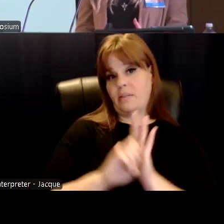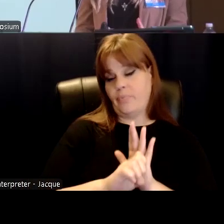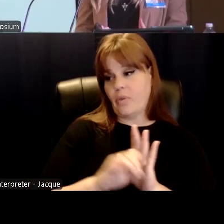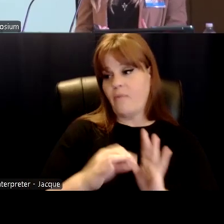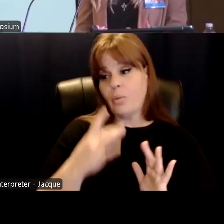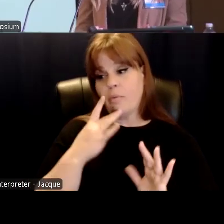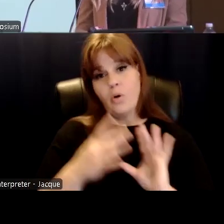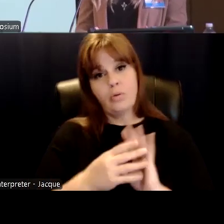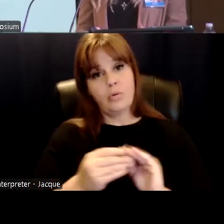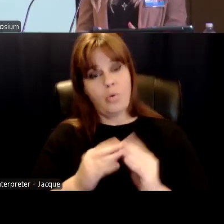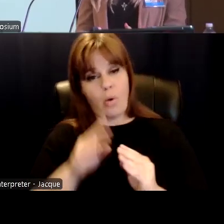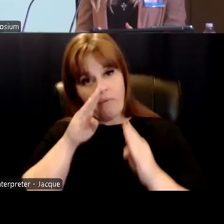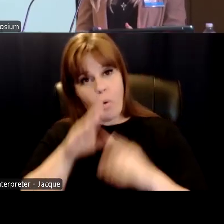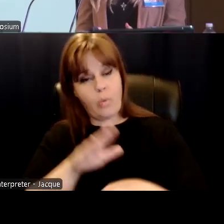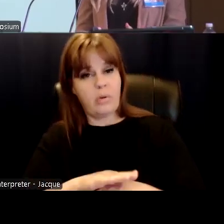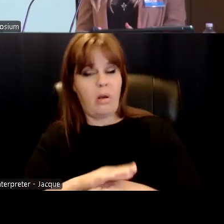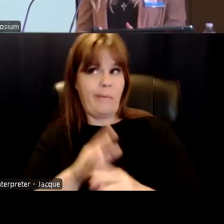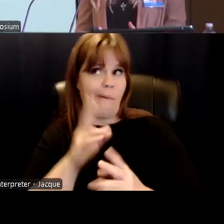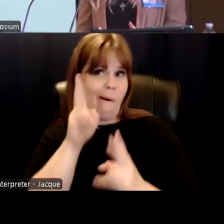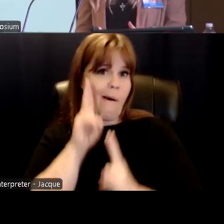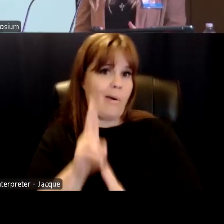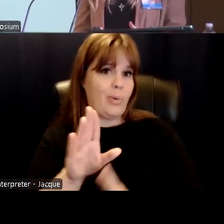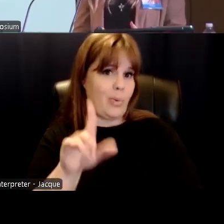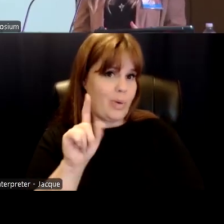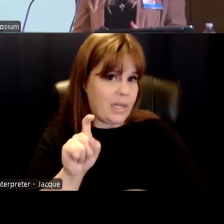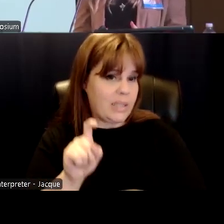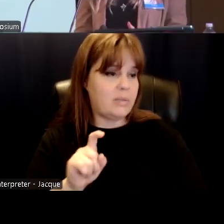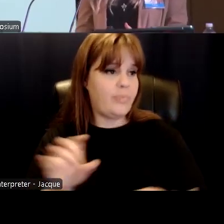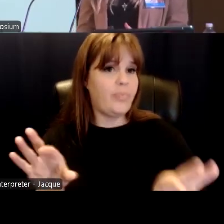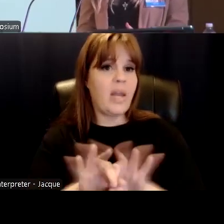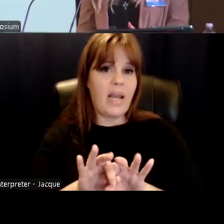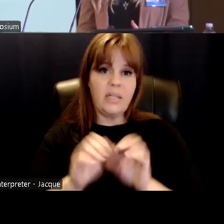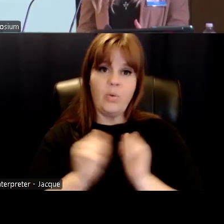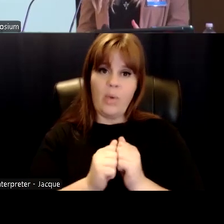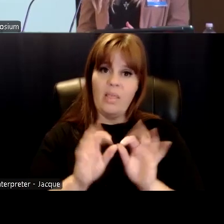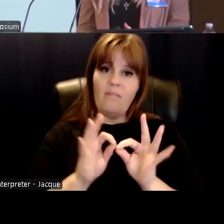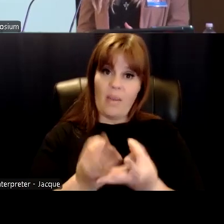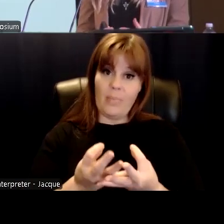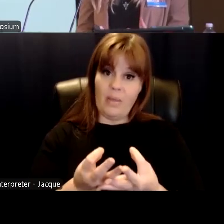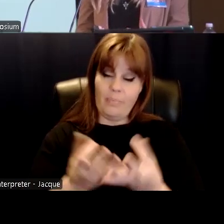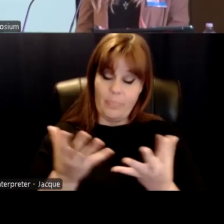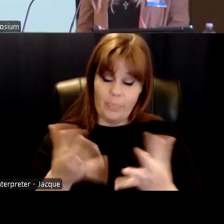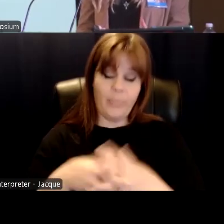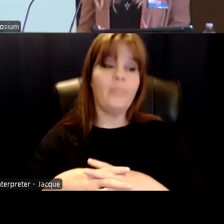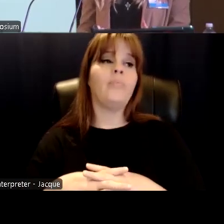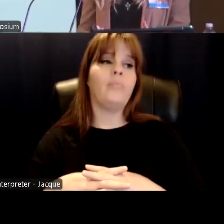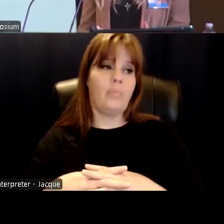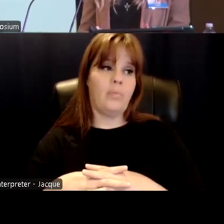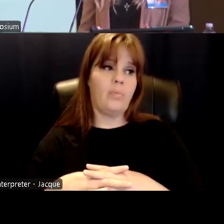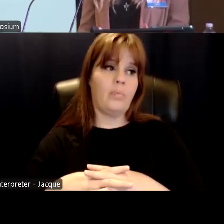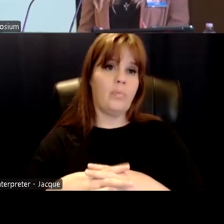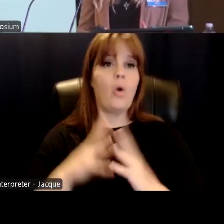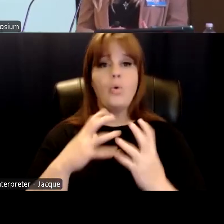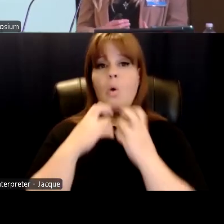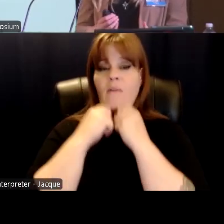story centers around honoring your needs and staying connected to family, then your values of